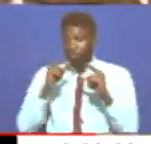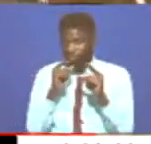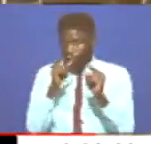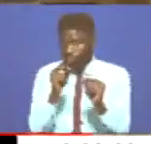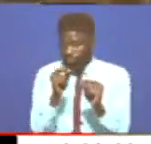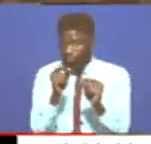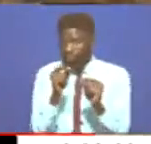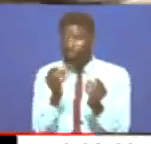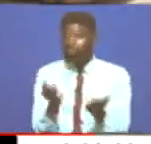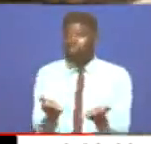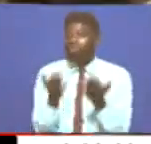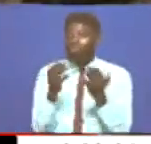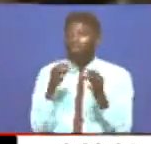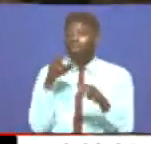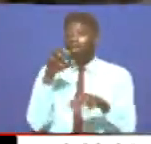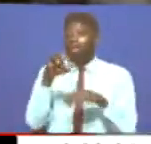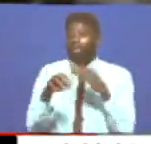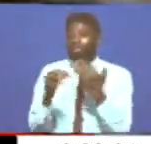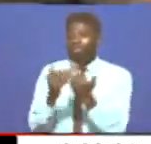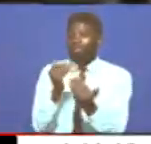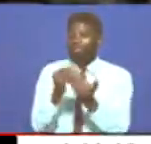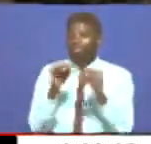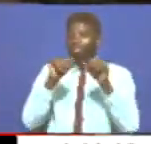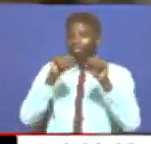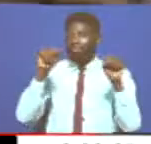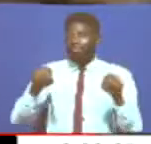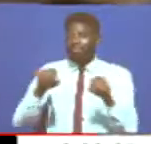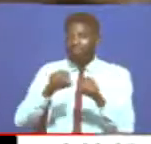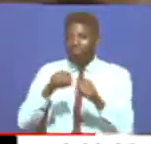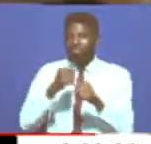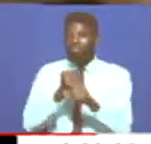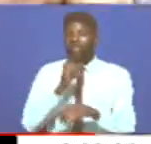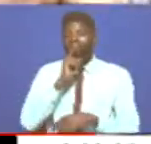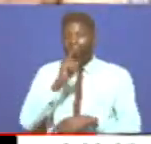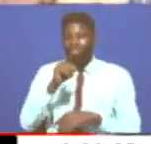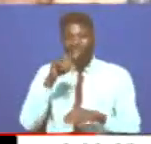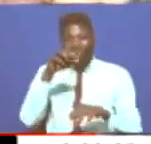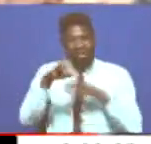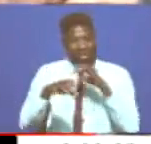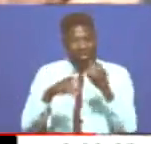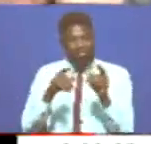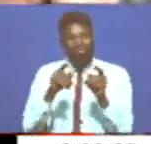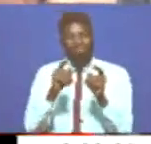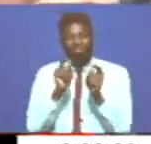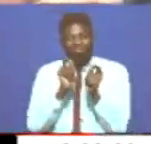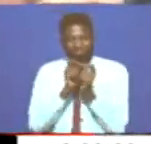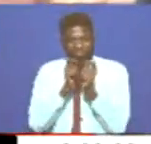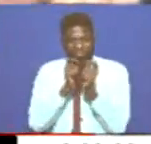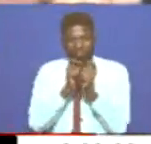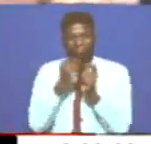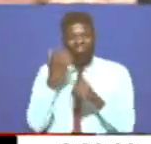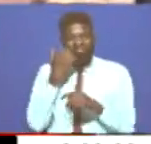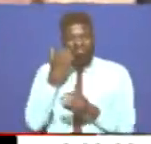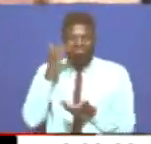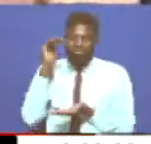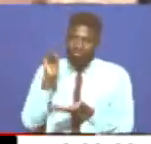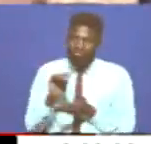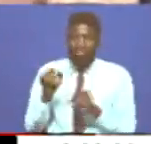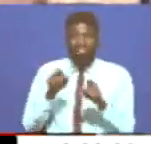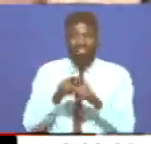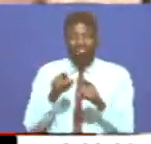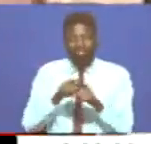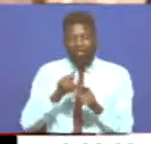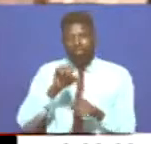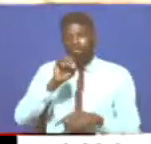animal traceability systems to reduce cases of animal pests and diseases. The Middle East nation will once again make forays into